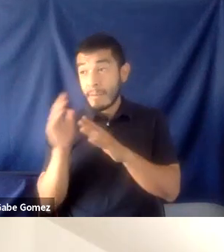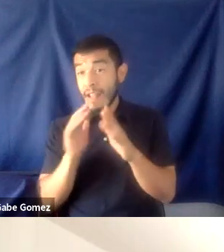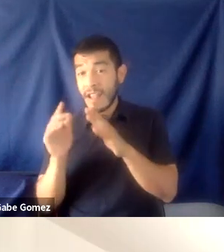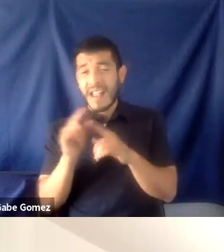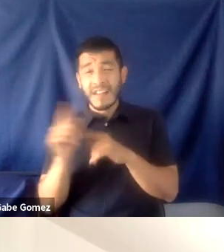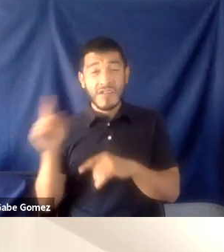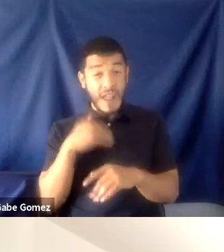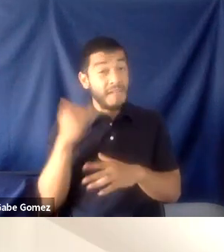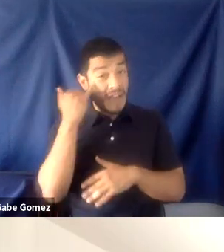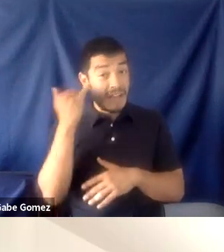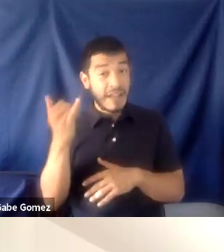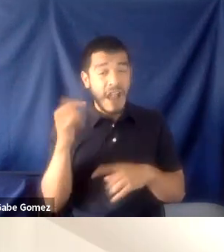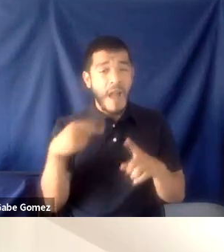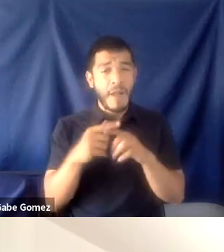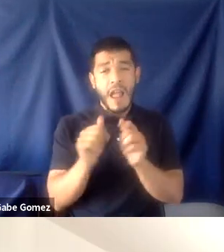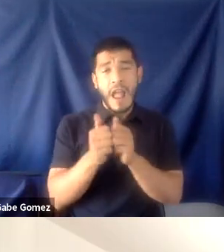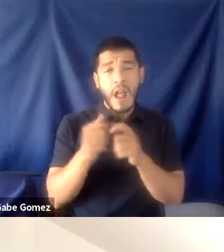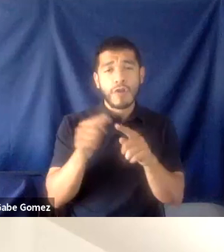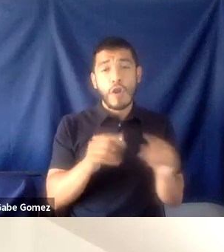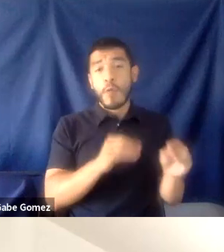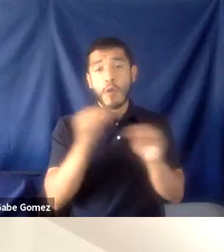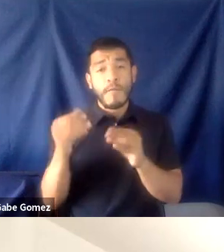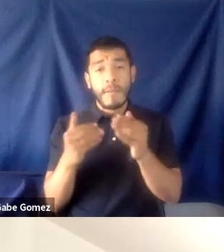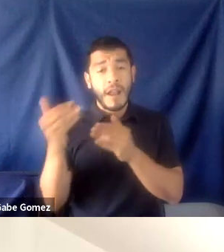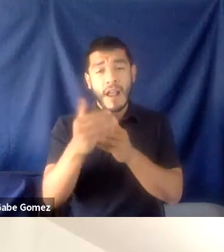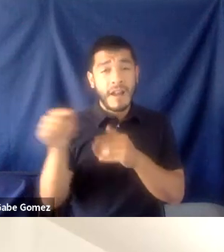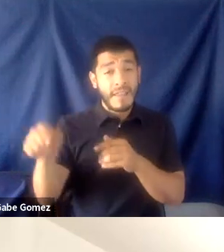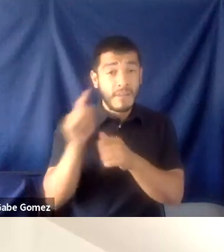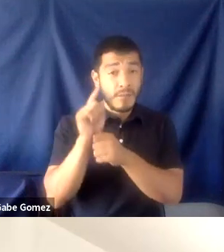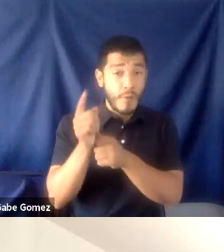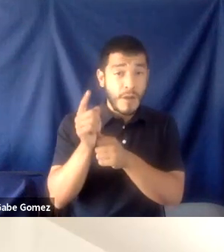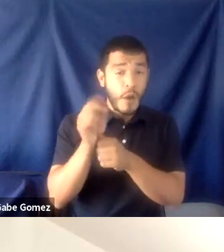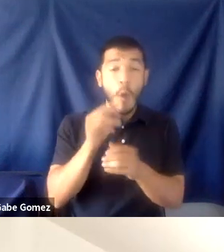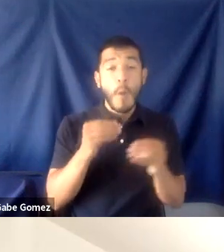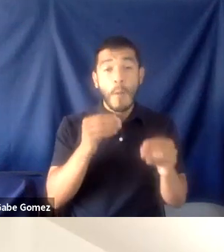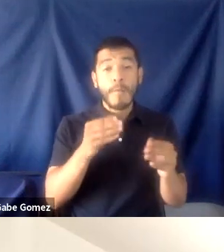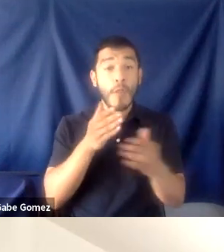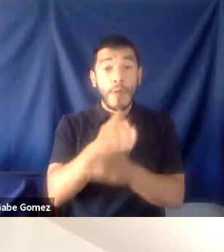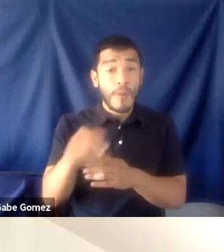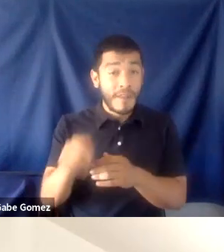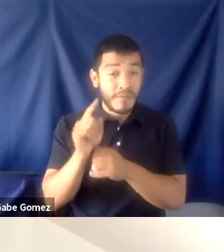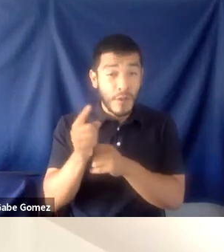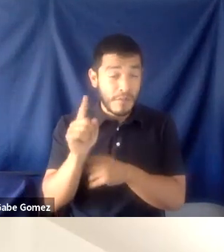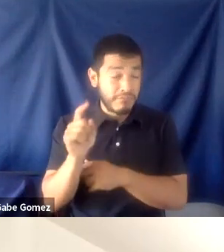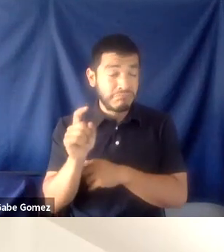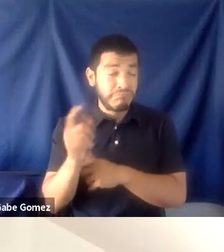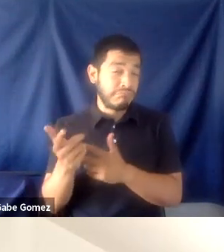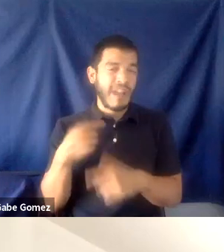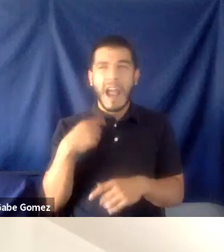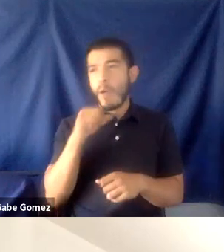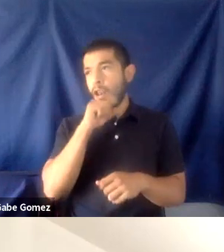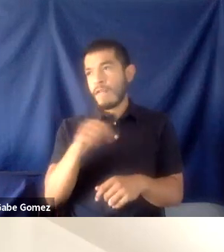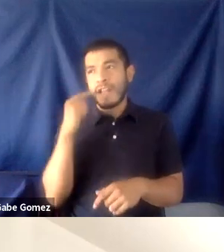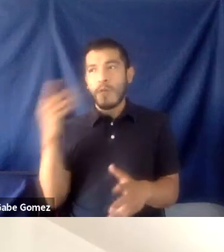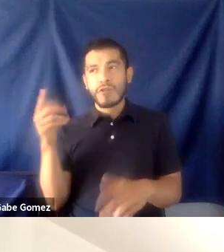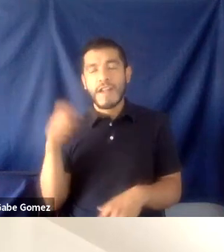she have ideas about how to move beyond this moment or move through this moment? Yeah, I'd love to hear what she